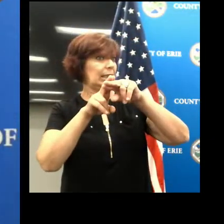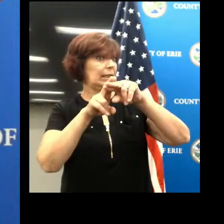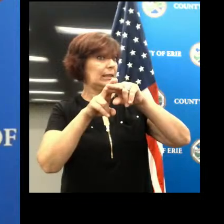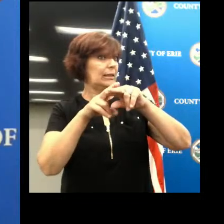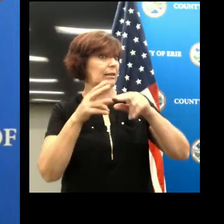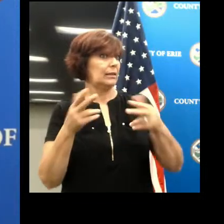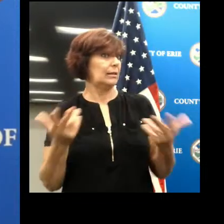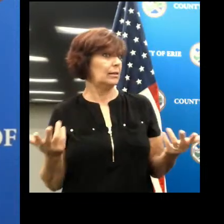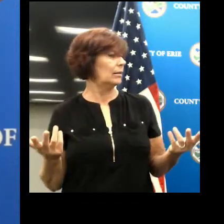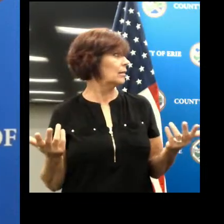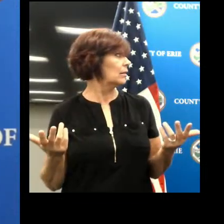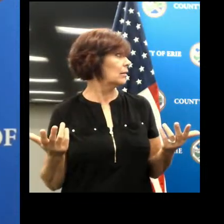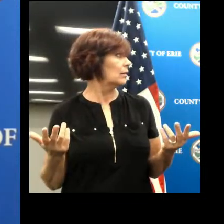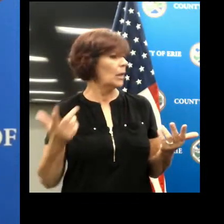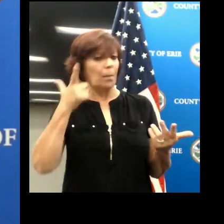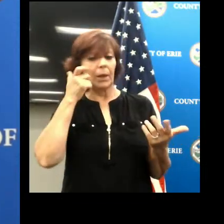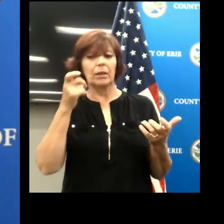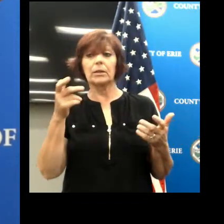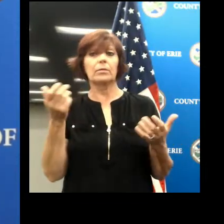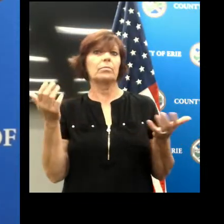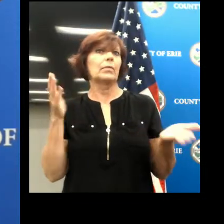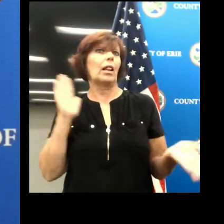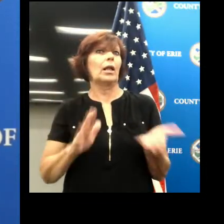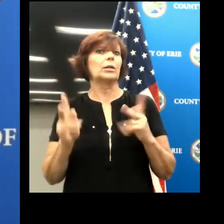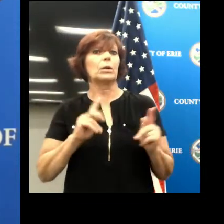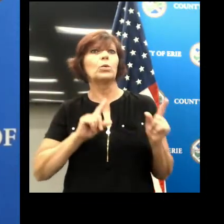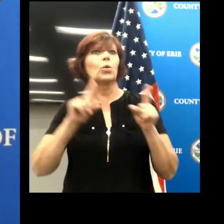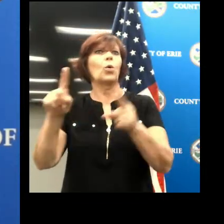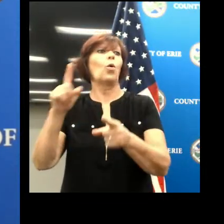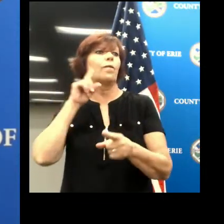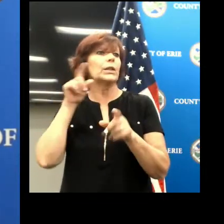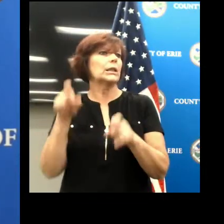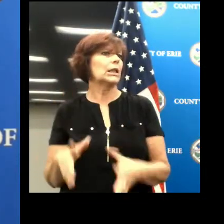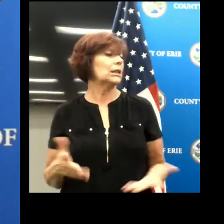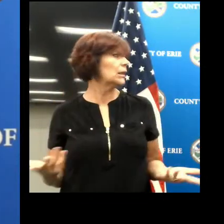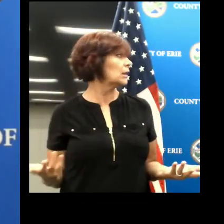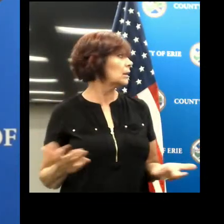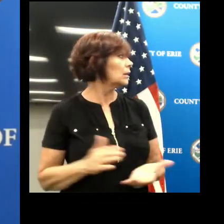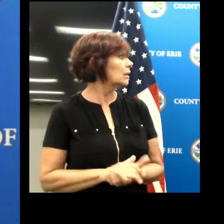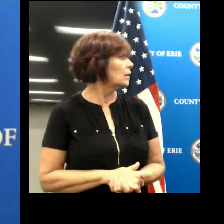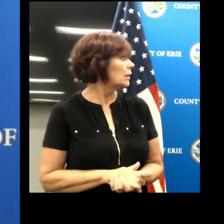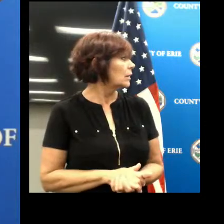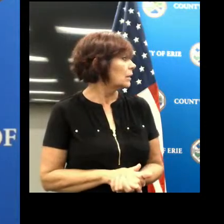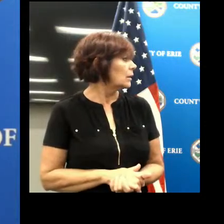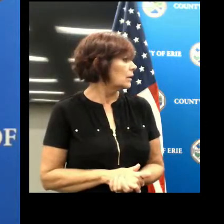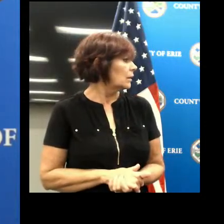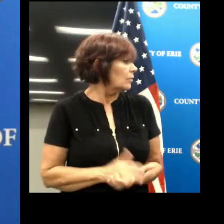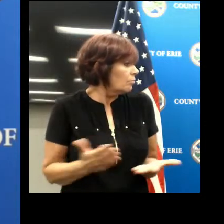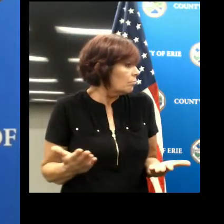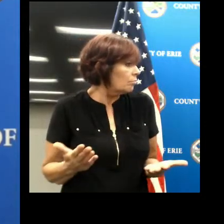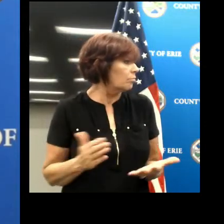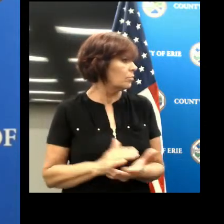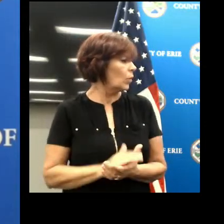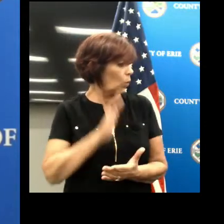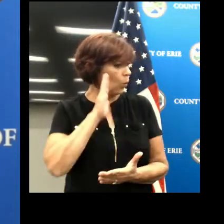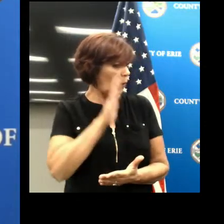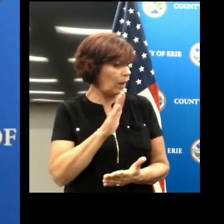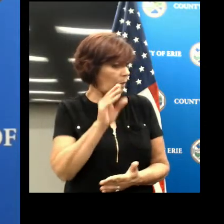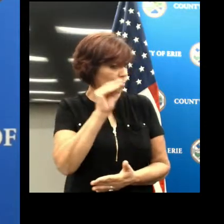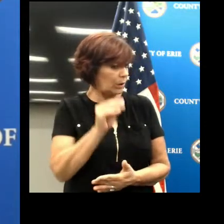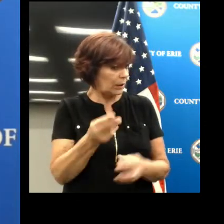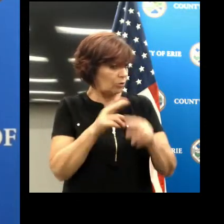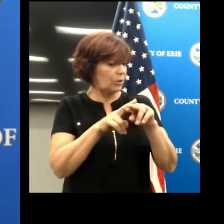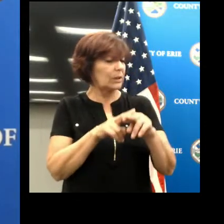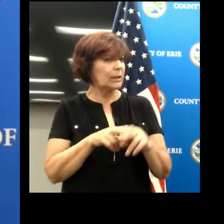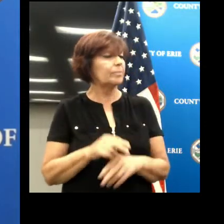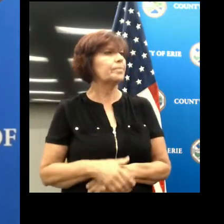be able to go to, say, an urgent care place to try to get a test, even if they don't have any symptoms, they're just doing a regular checkup? Will the rate increase?